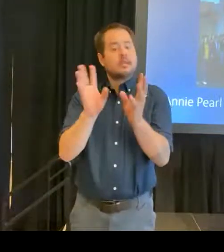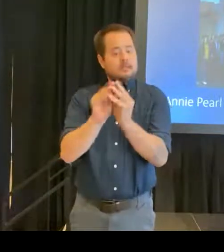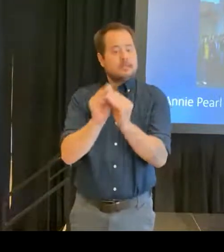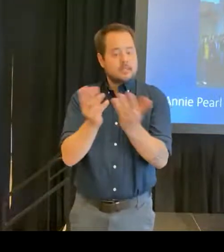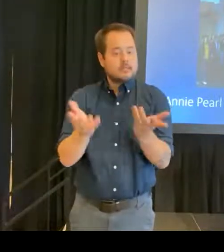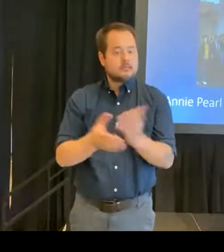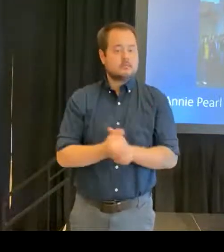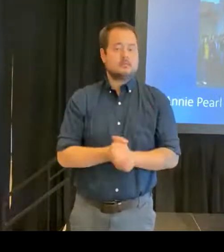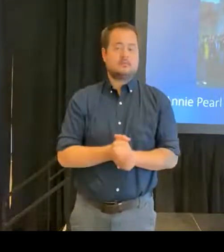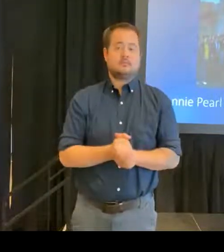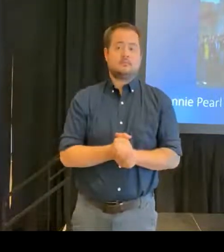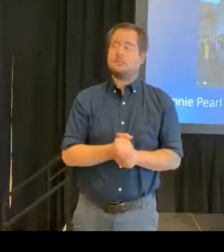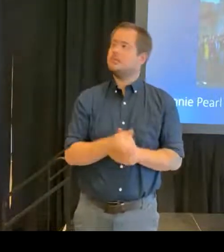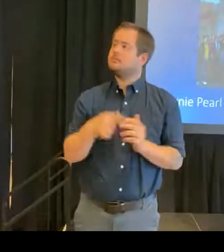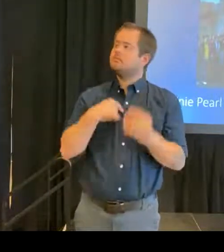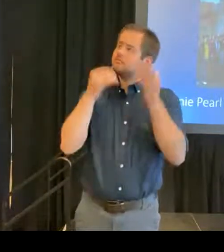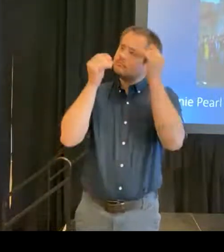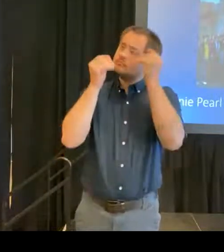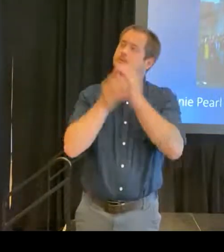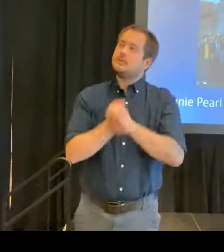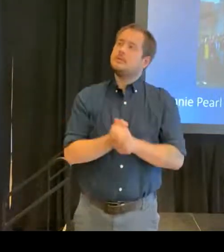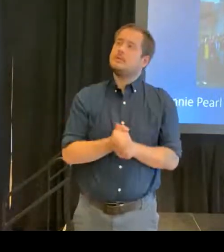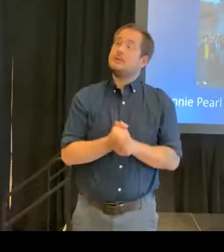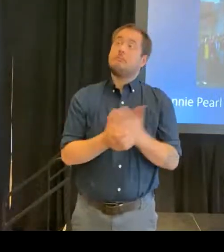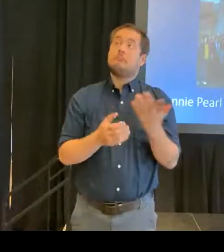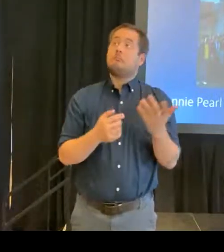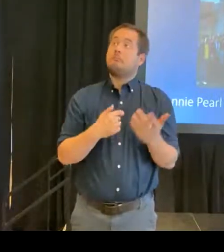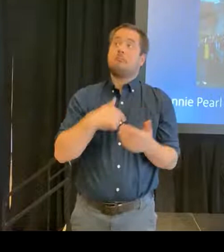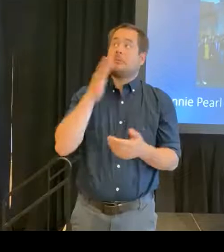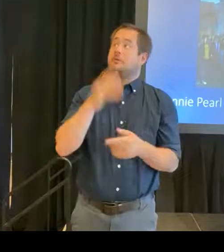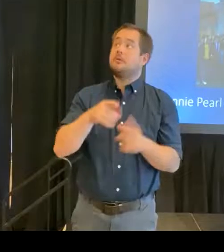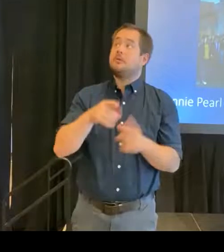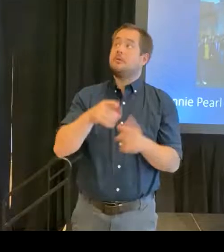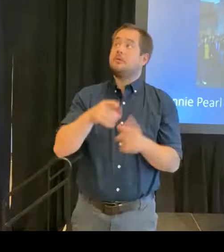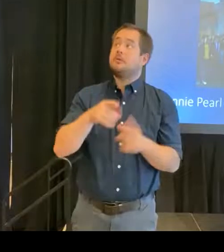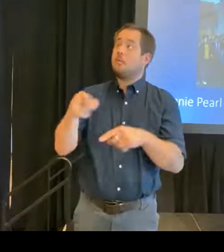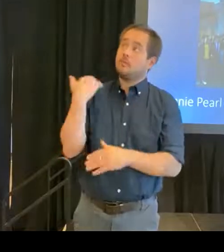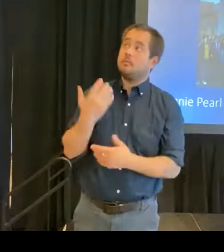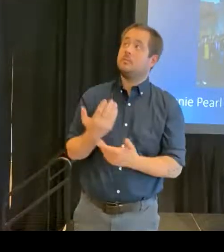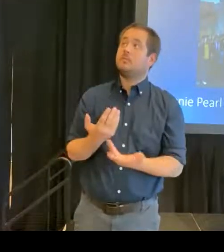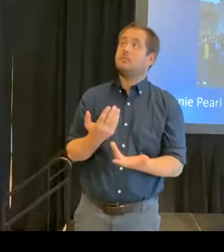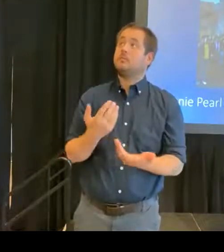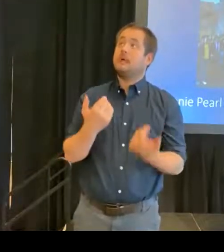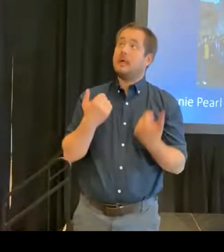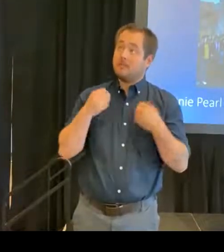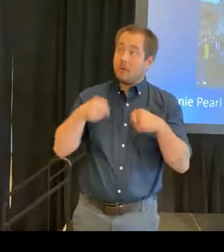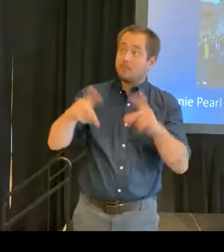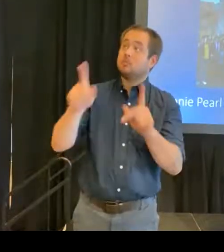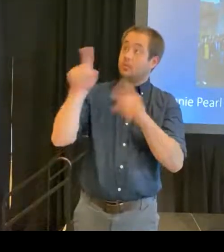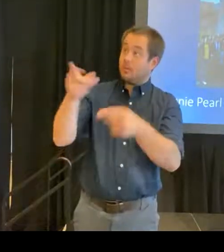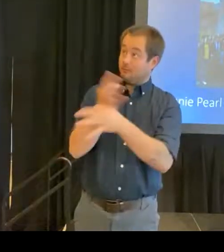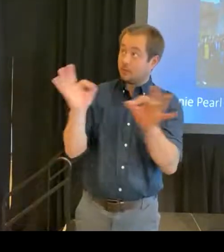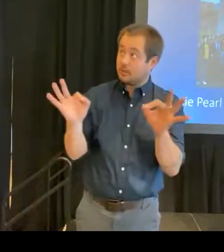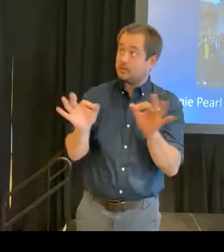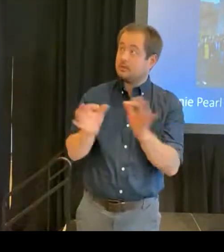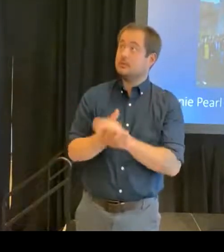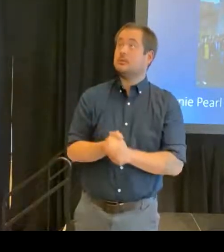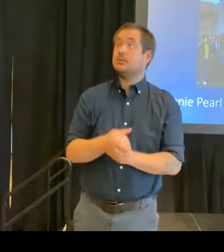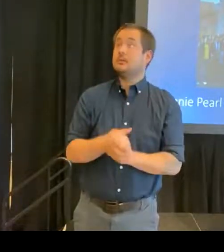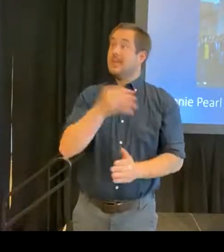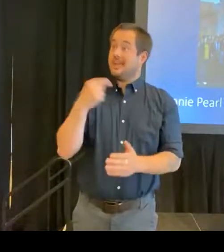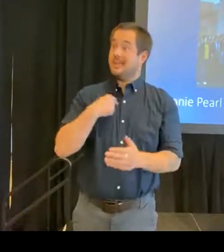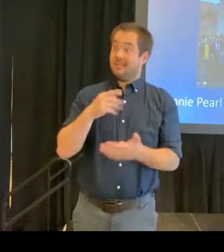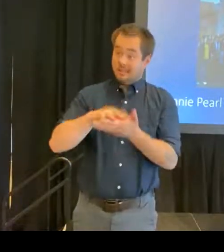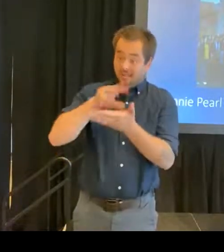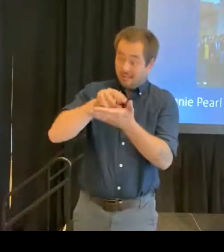And I thought about this thing. I said, well, I haven't ever been to Atlanta before. And I'm going to get the opportunity to go free. And then I'm going to learn more